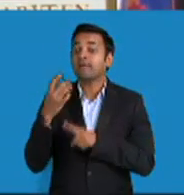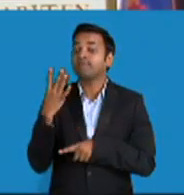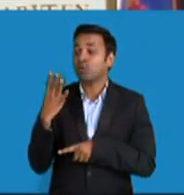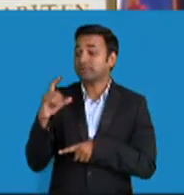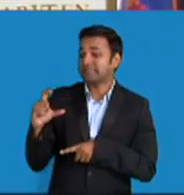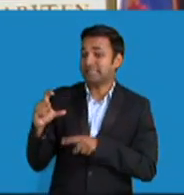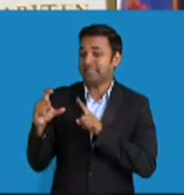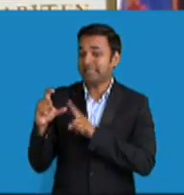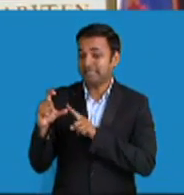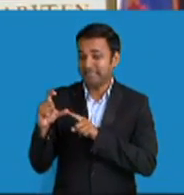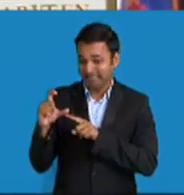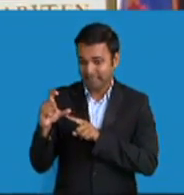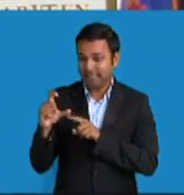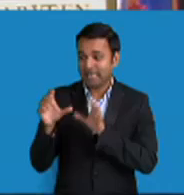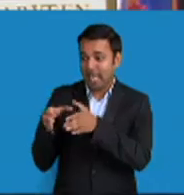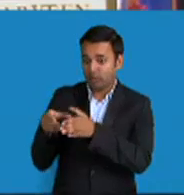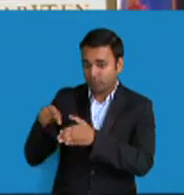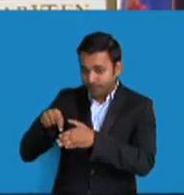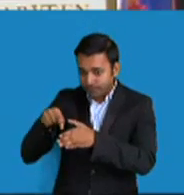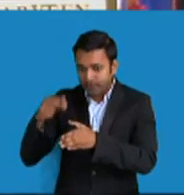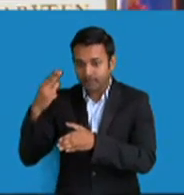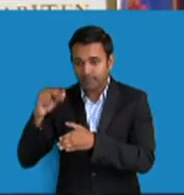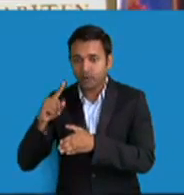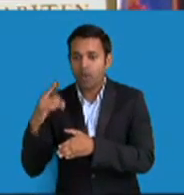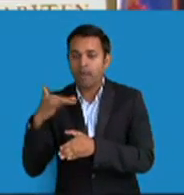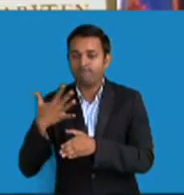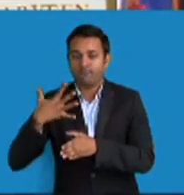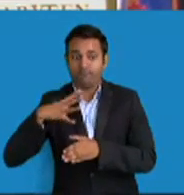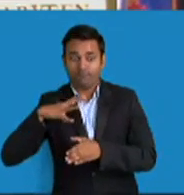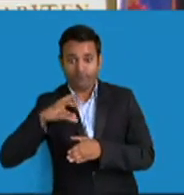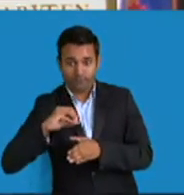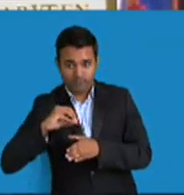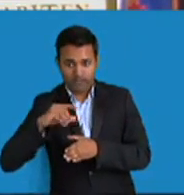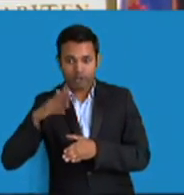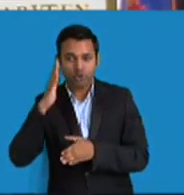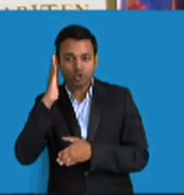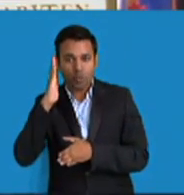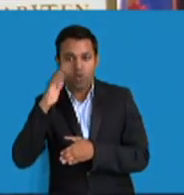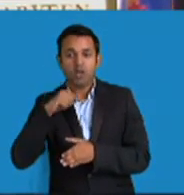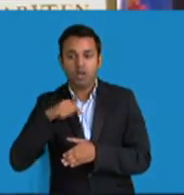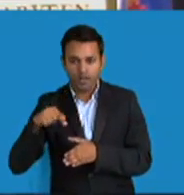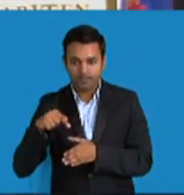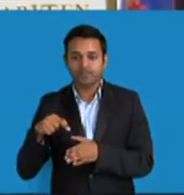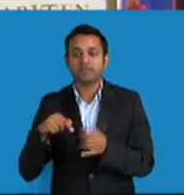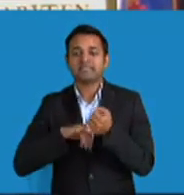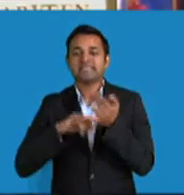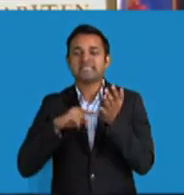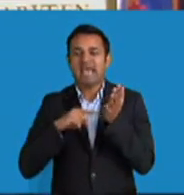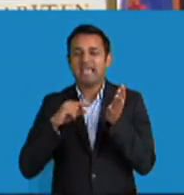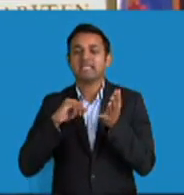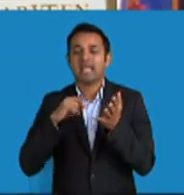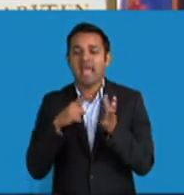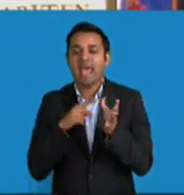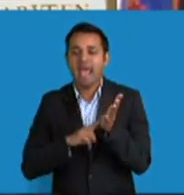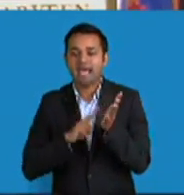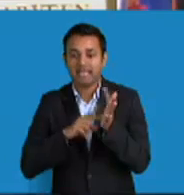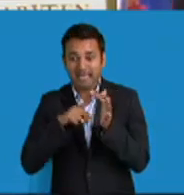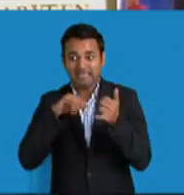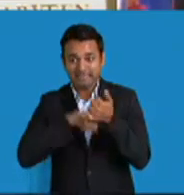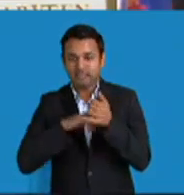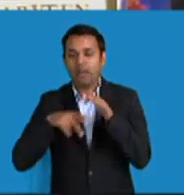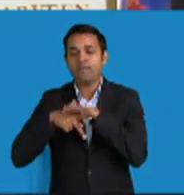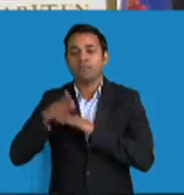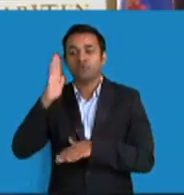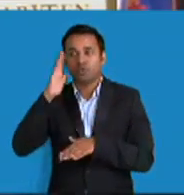150 schools, St. Anne's Primary School is the top school in this category for both Year 6 and 8 throughout